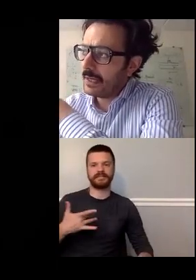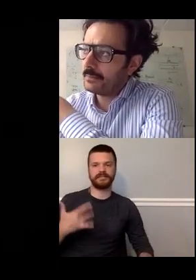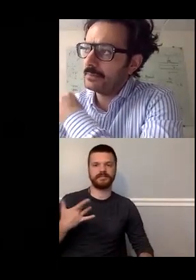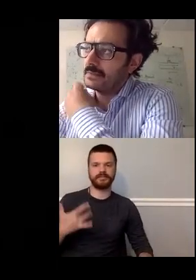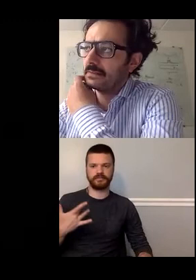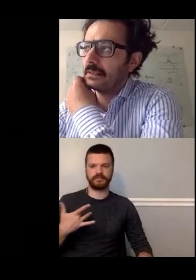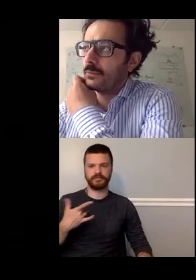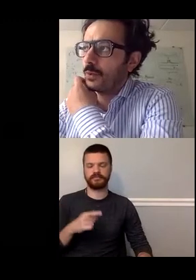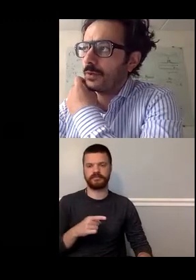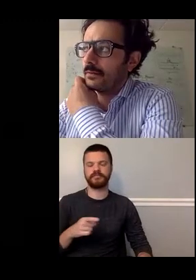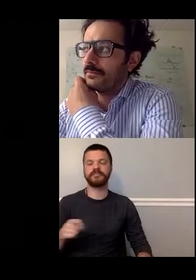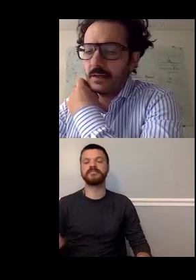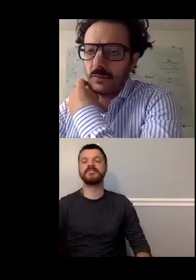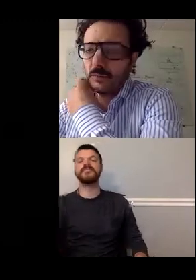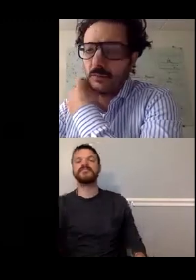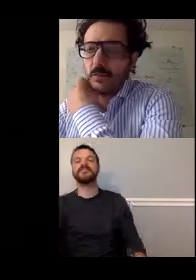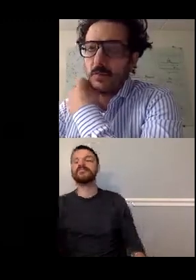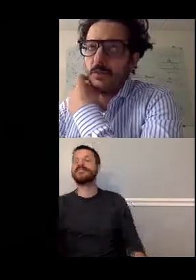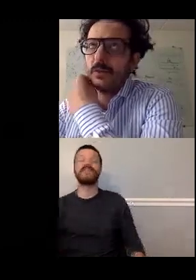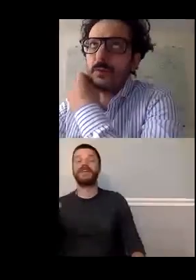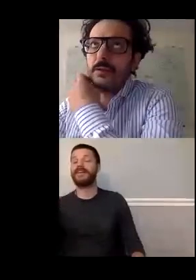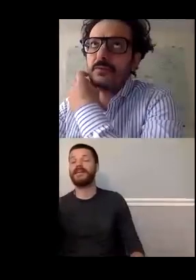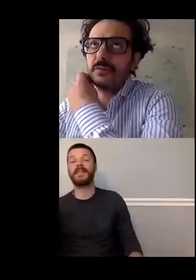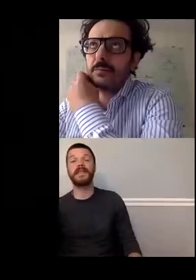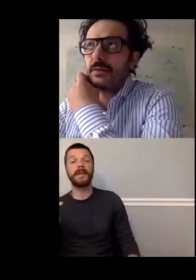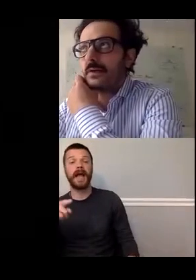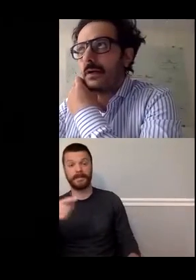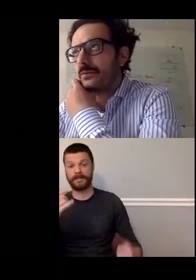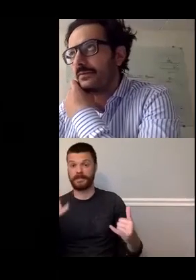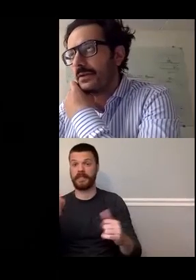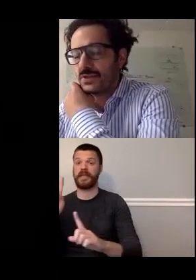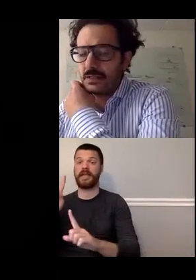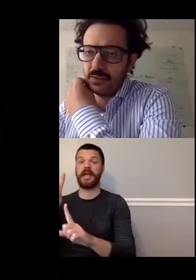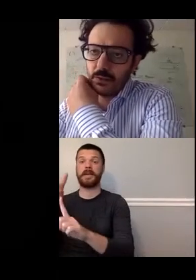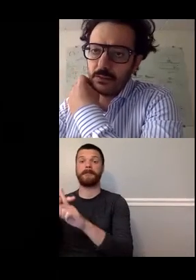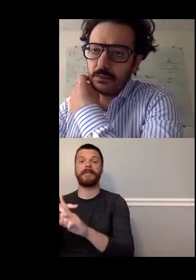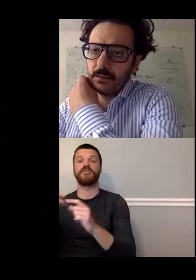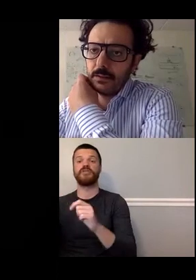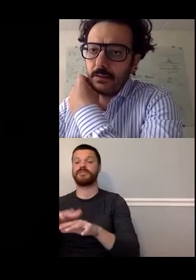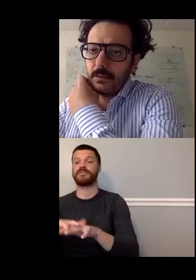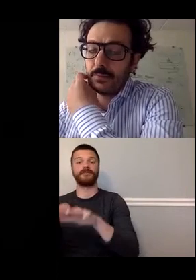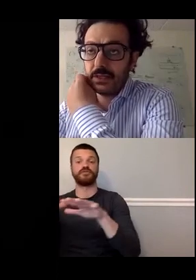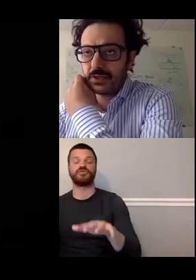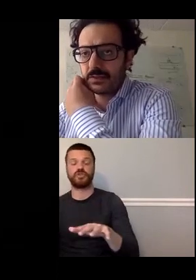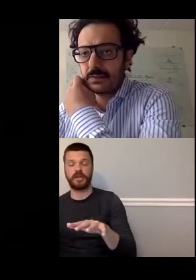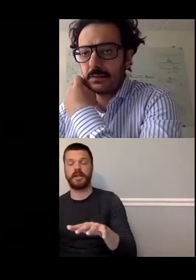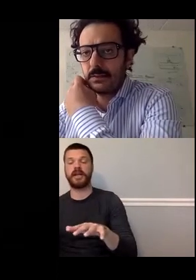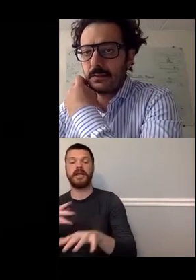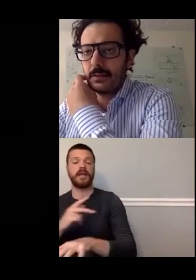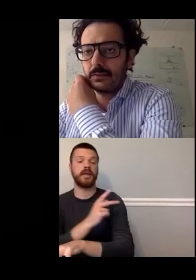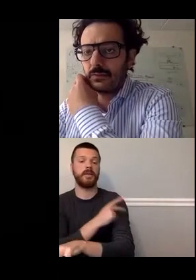that map doesn't really work very well when you apply it, for example, and try to differentiate between